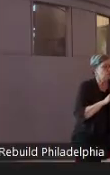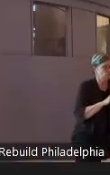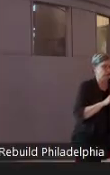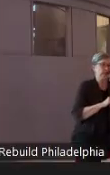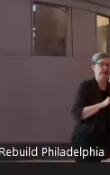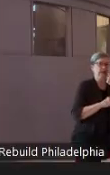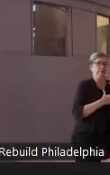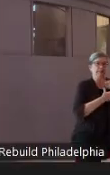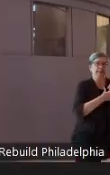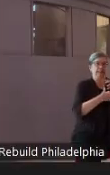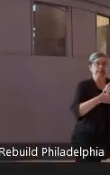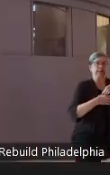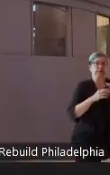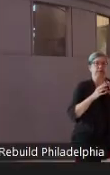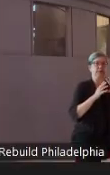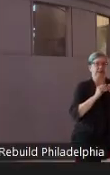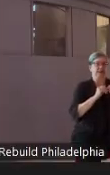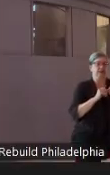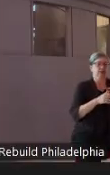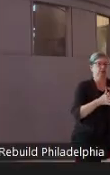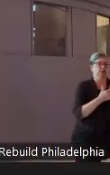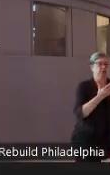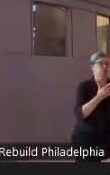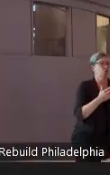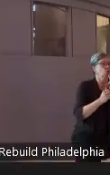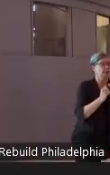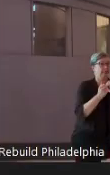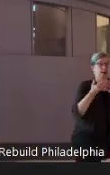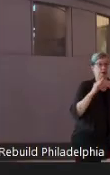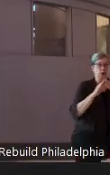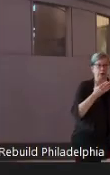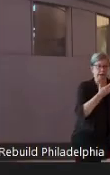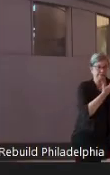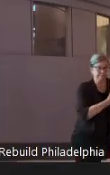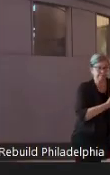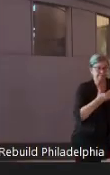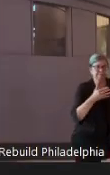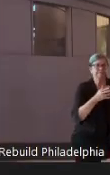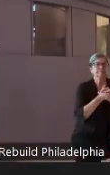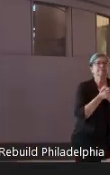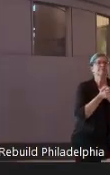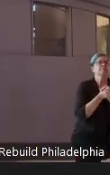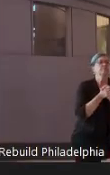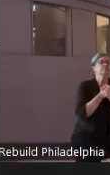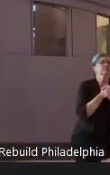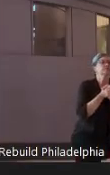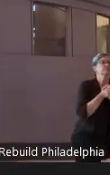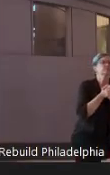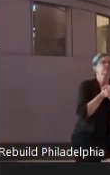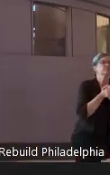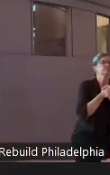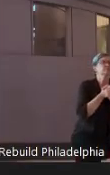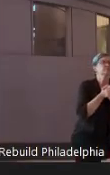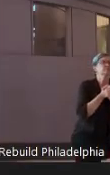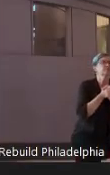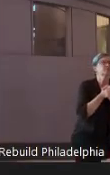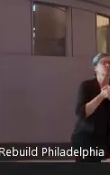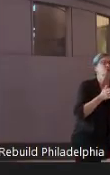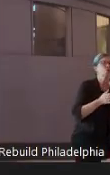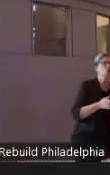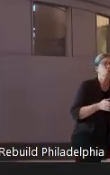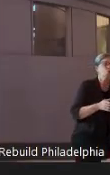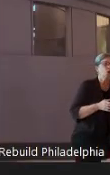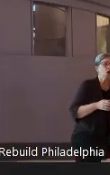several engagements with the community. And we will take a